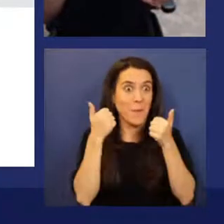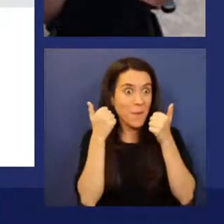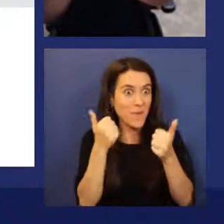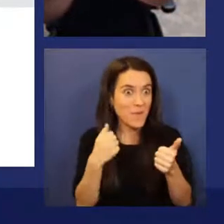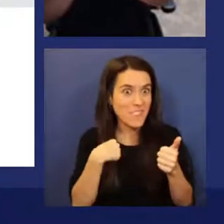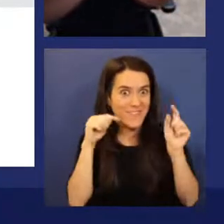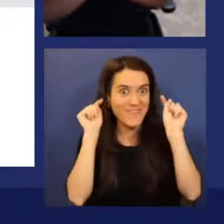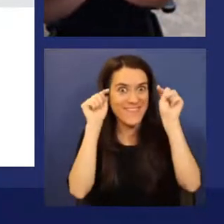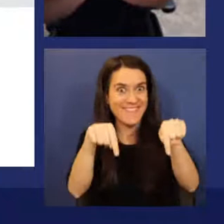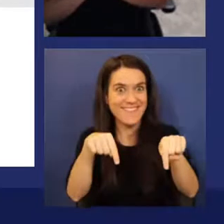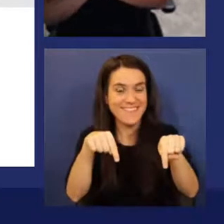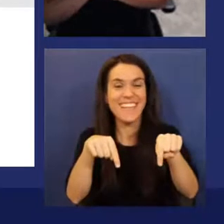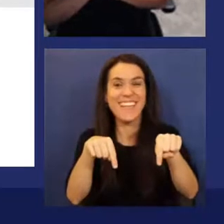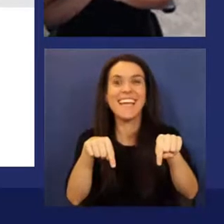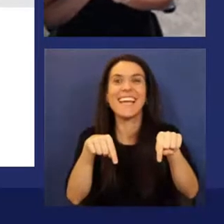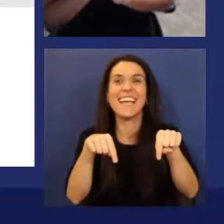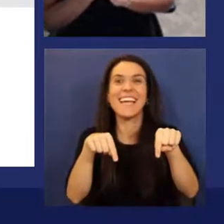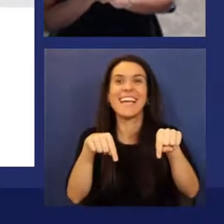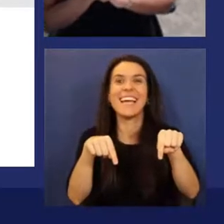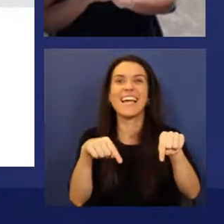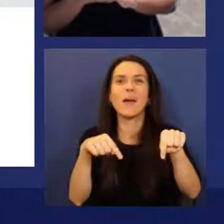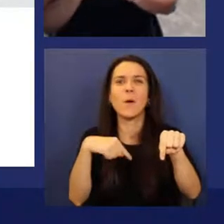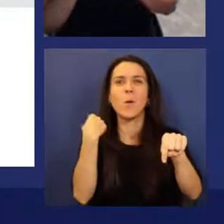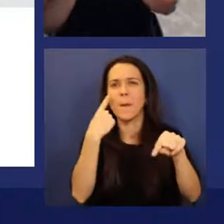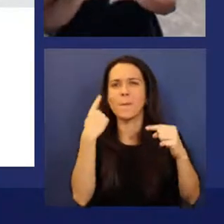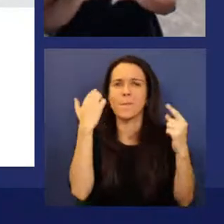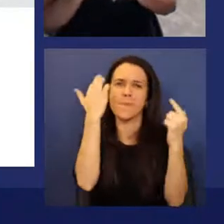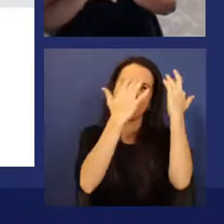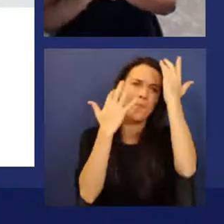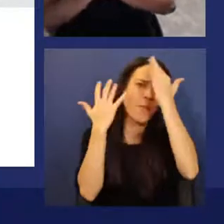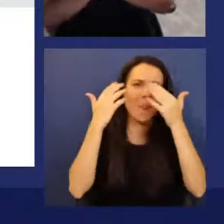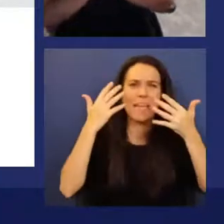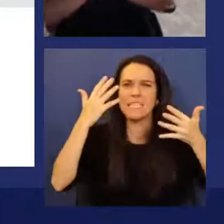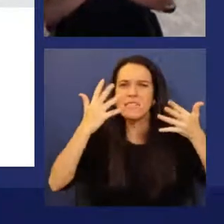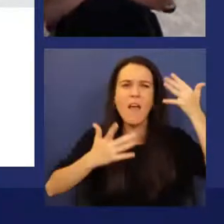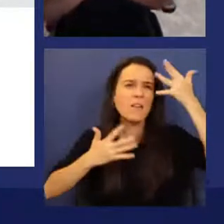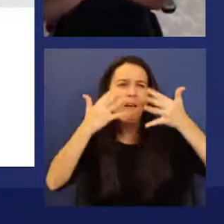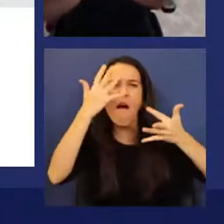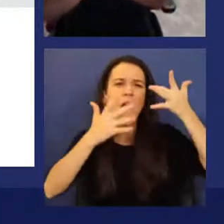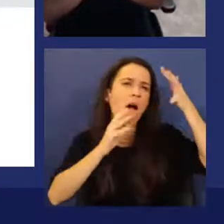And as we are thinking about data and AI,